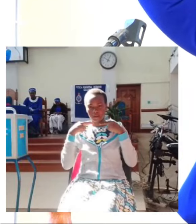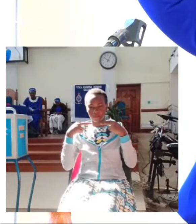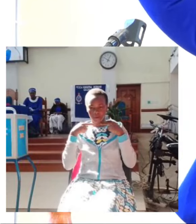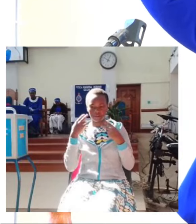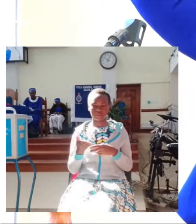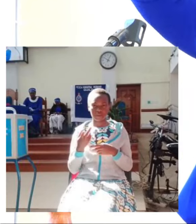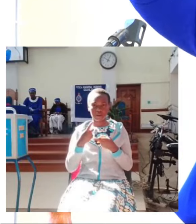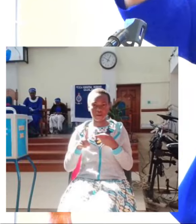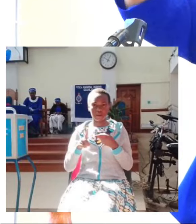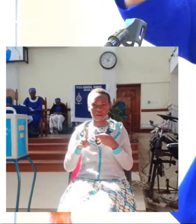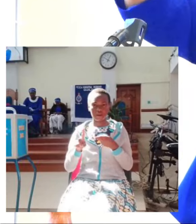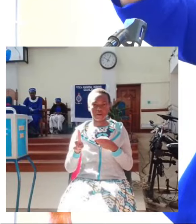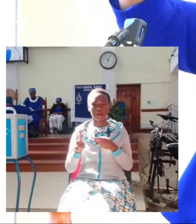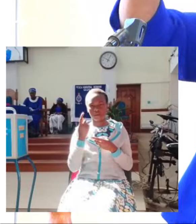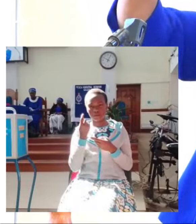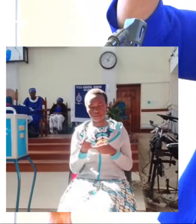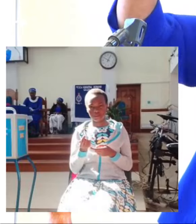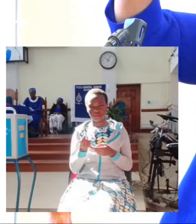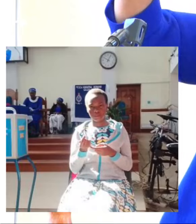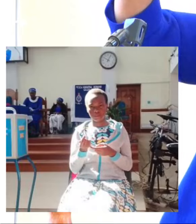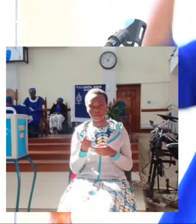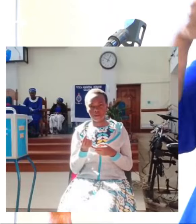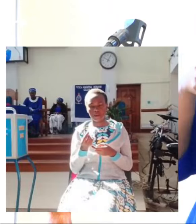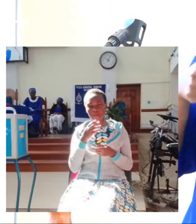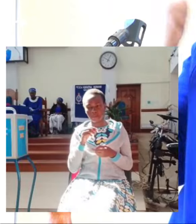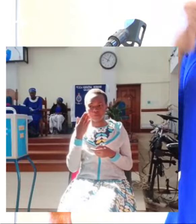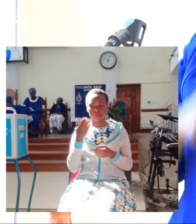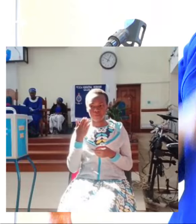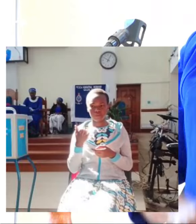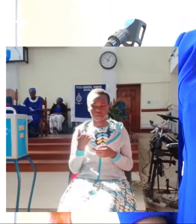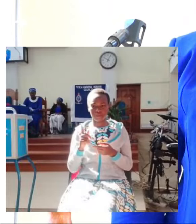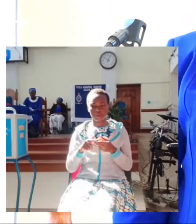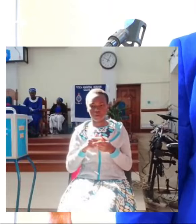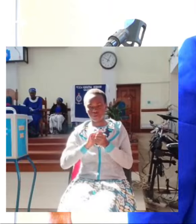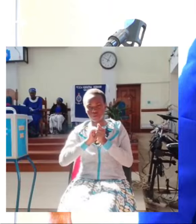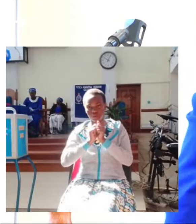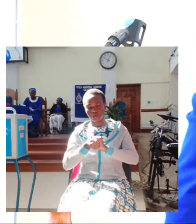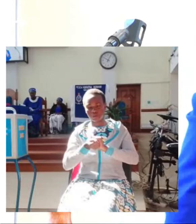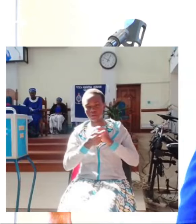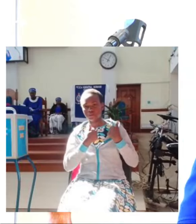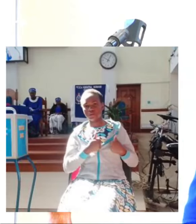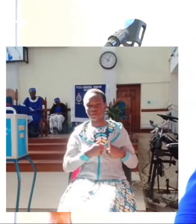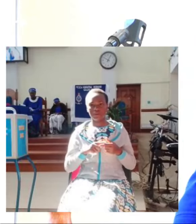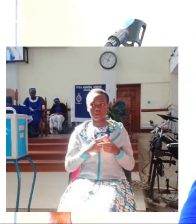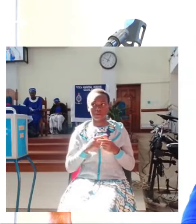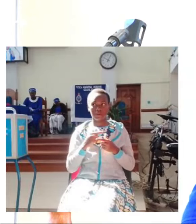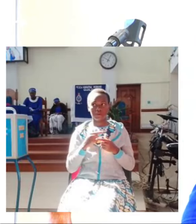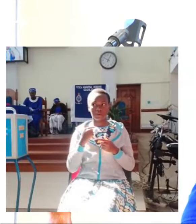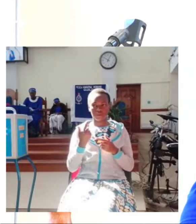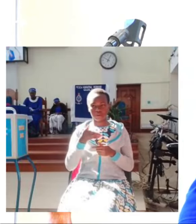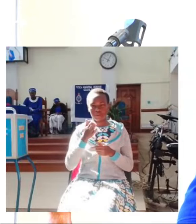headscarf, but refuse the message of that headscarf to transform our hearts and our minds.